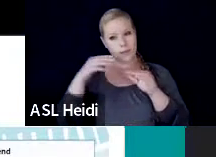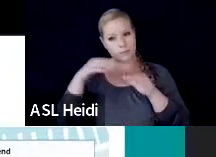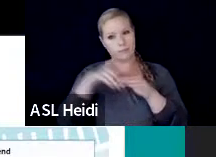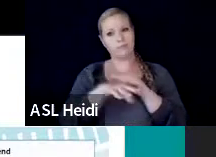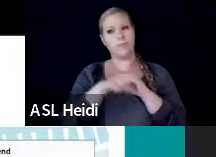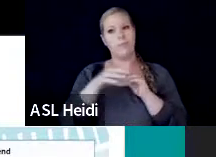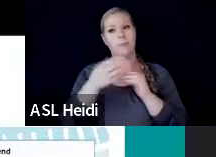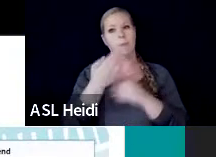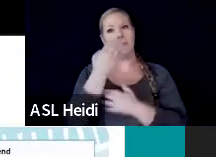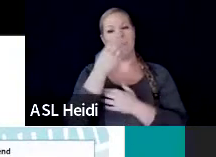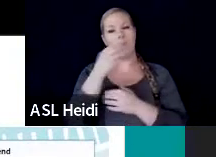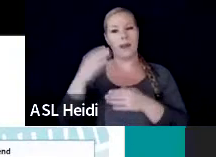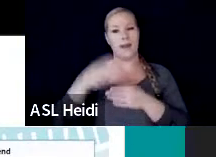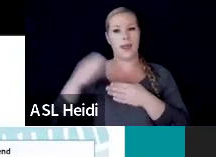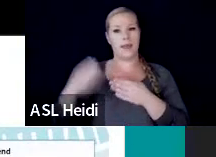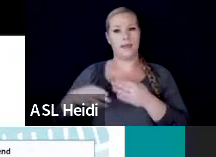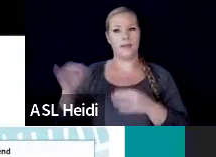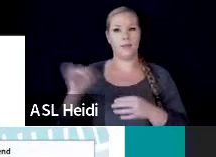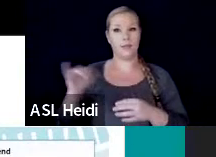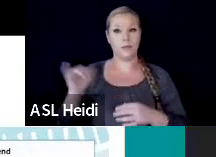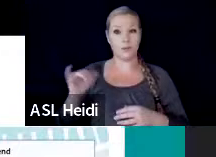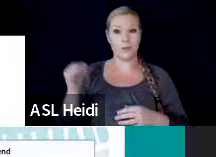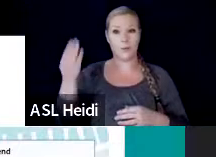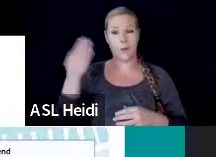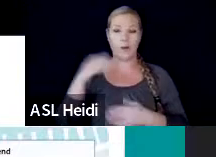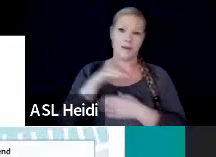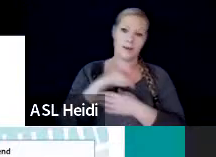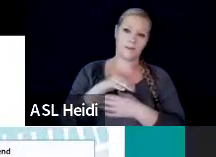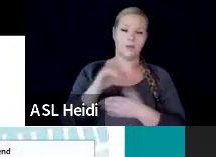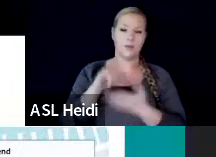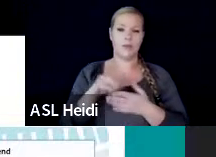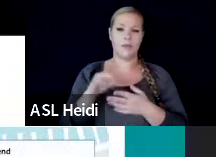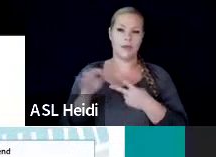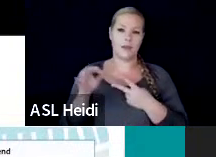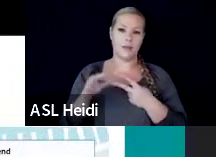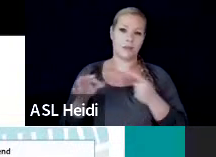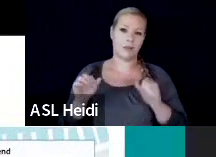morning and evening. So this is an optional element that we'll be studying.